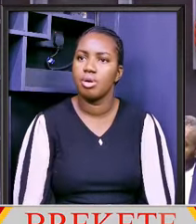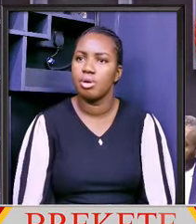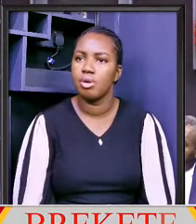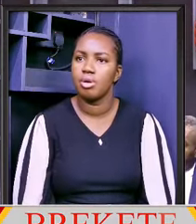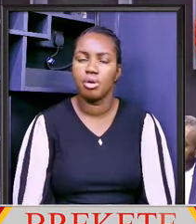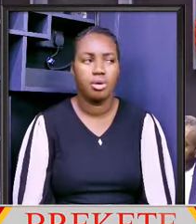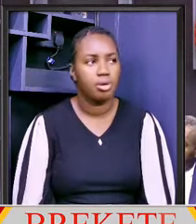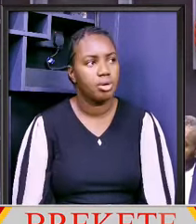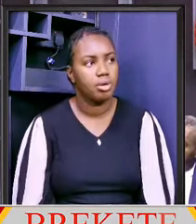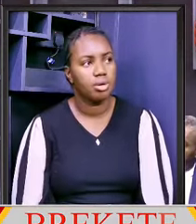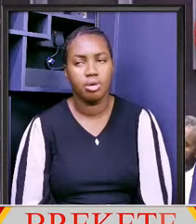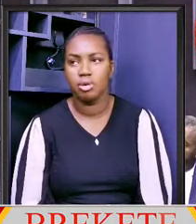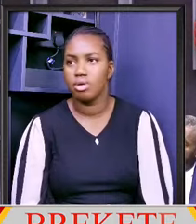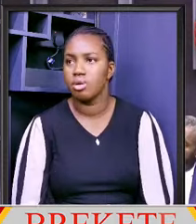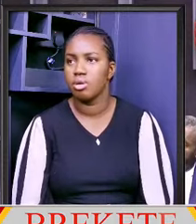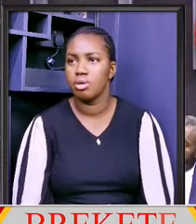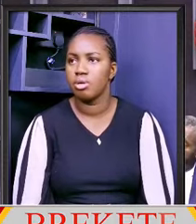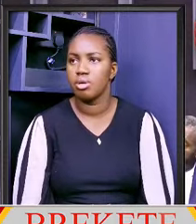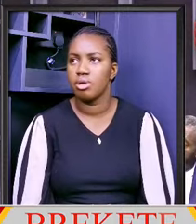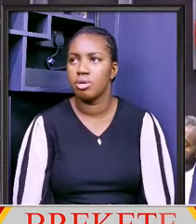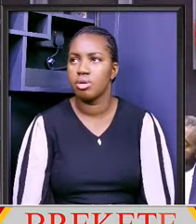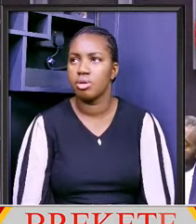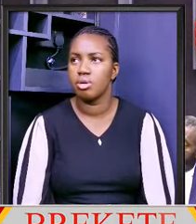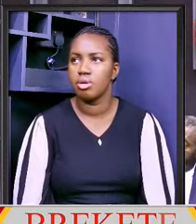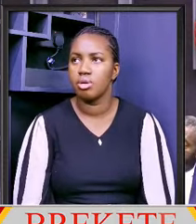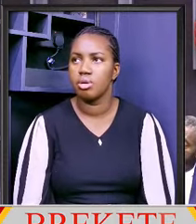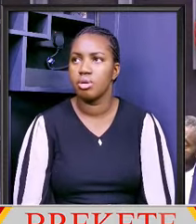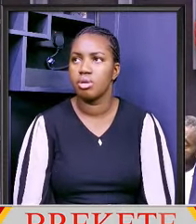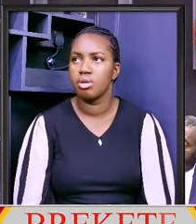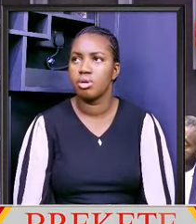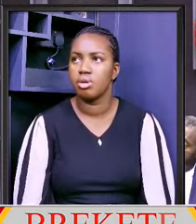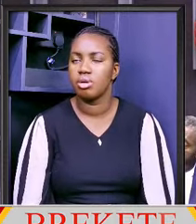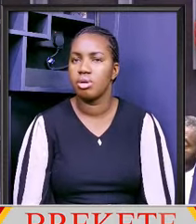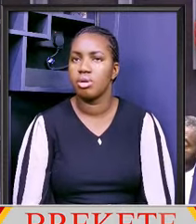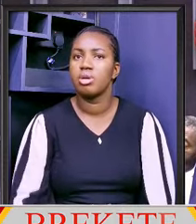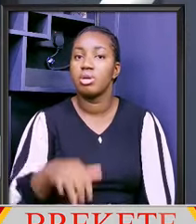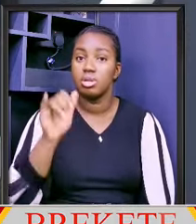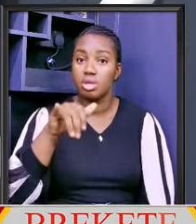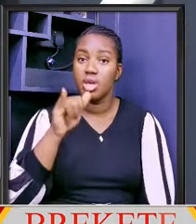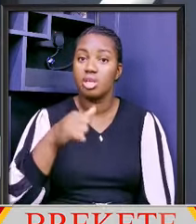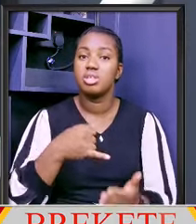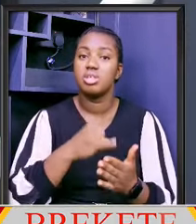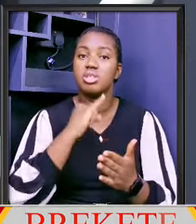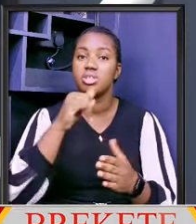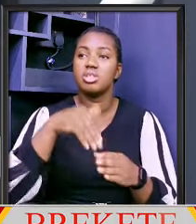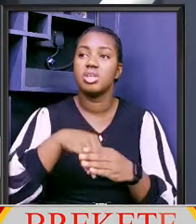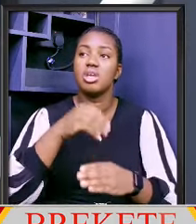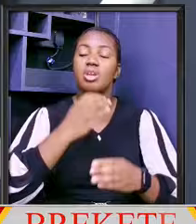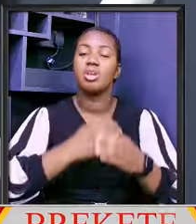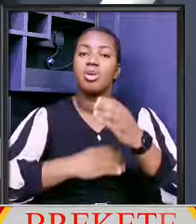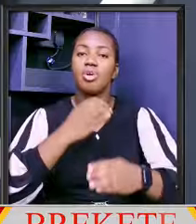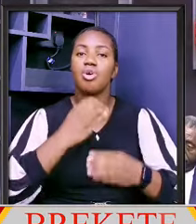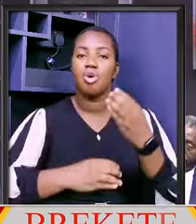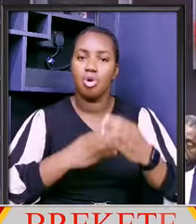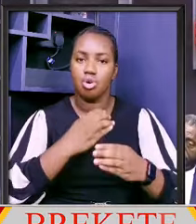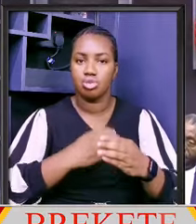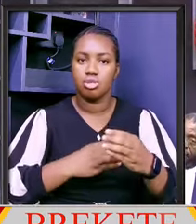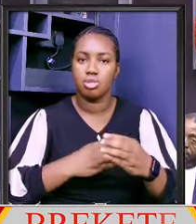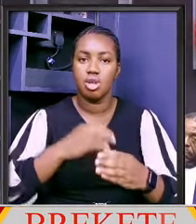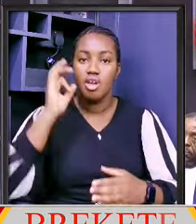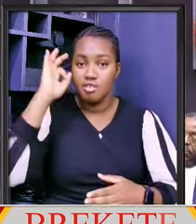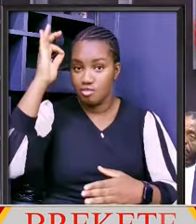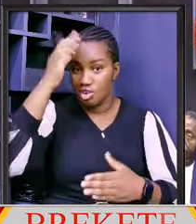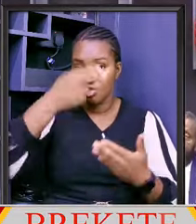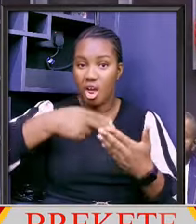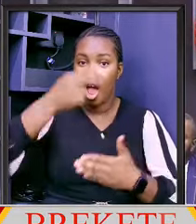for court. I will the matter are there for, the no, I'm asking them to. Court, I mentioned the court Siri. Okay. Federal High Court